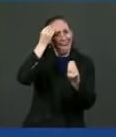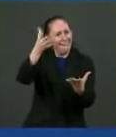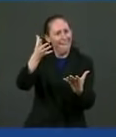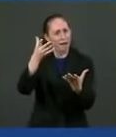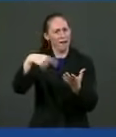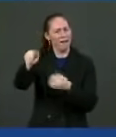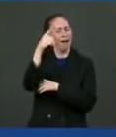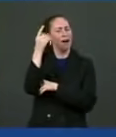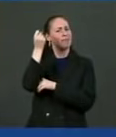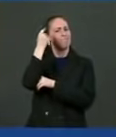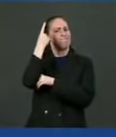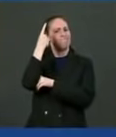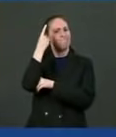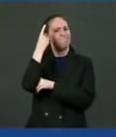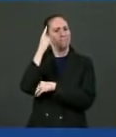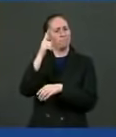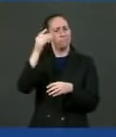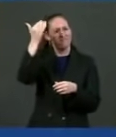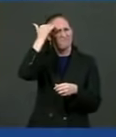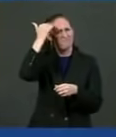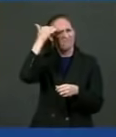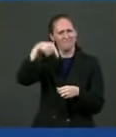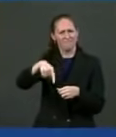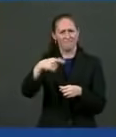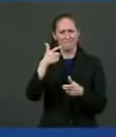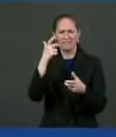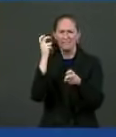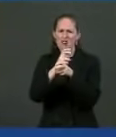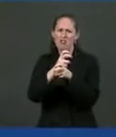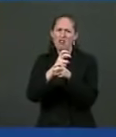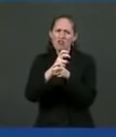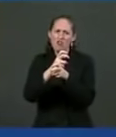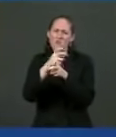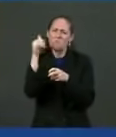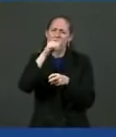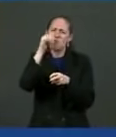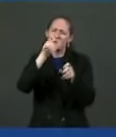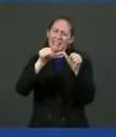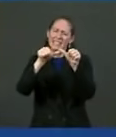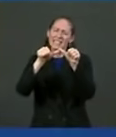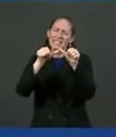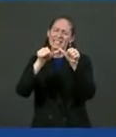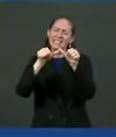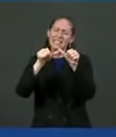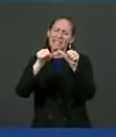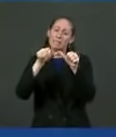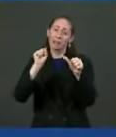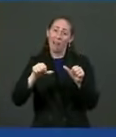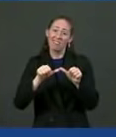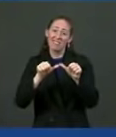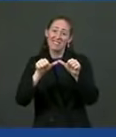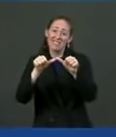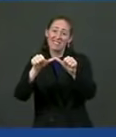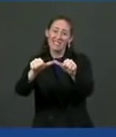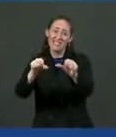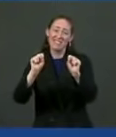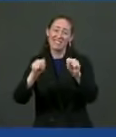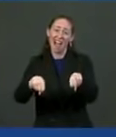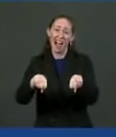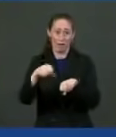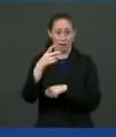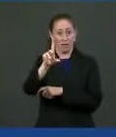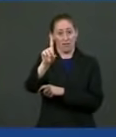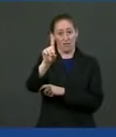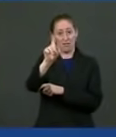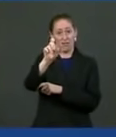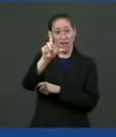the tough stretch, and it could last for a while. Highly contagious Delta variant that I